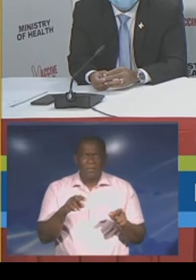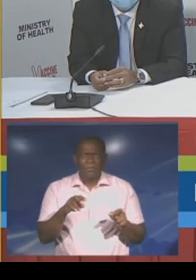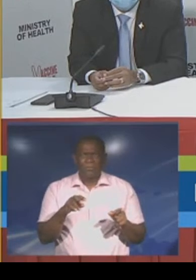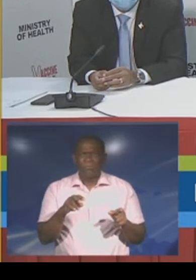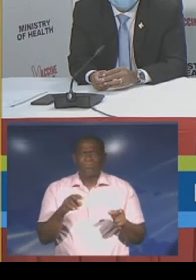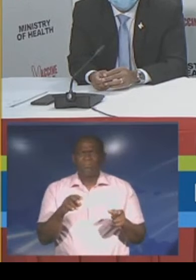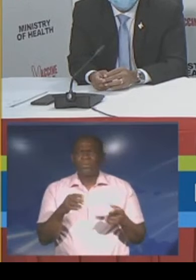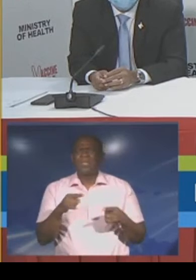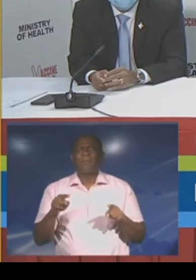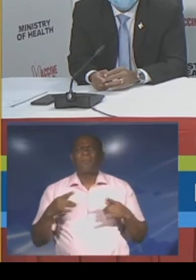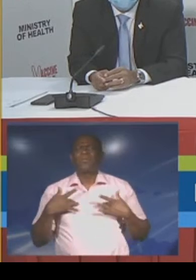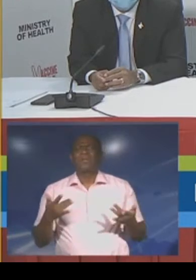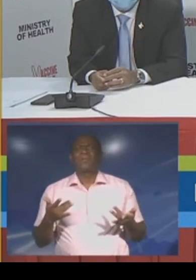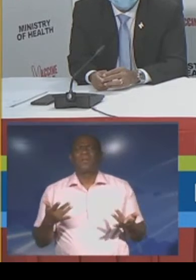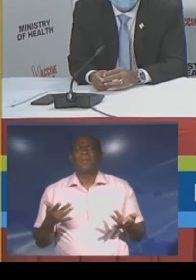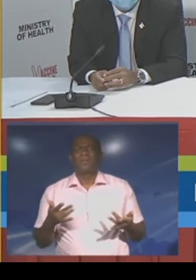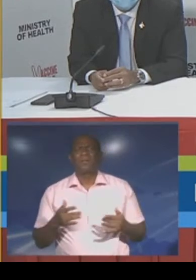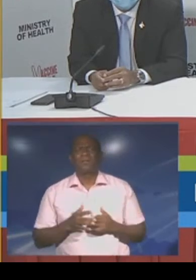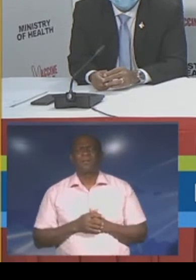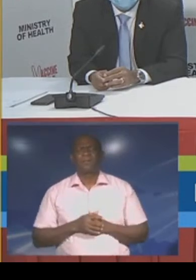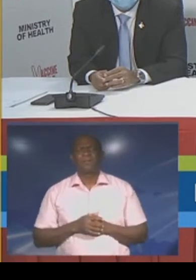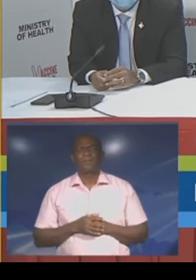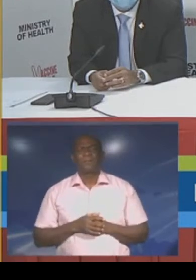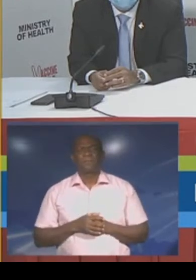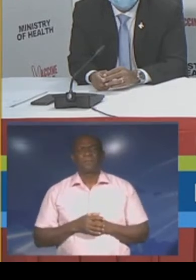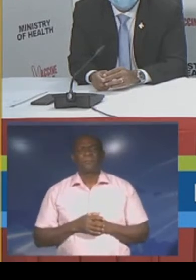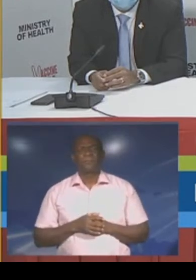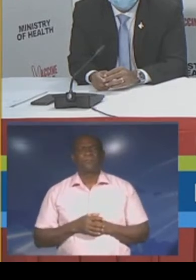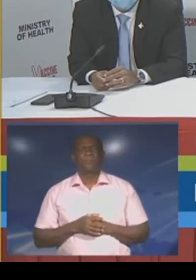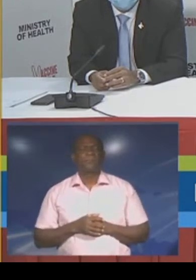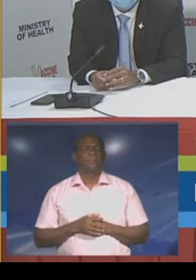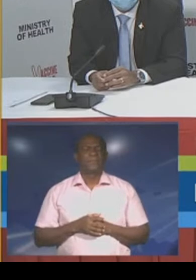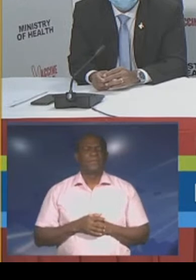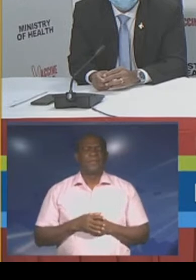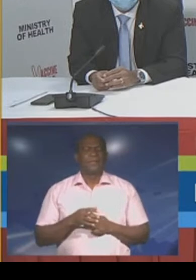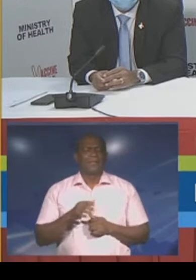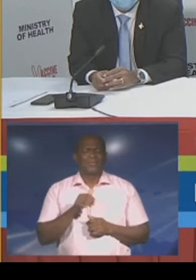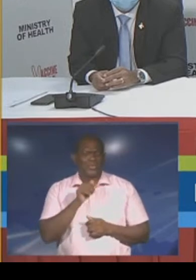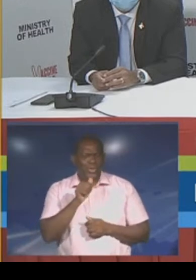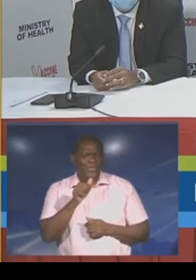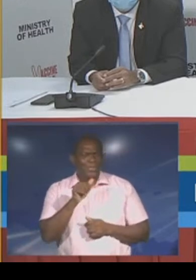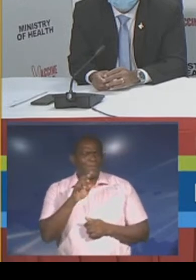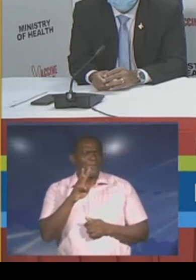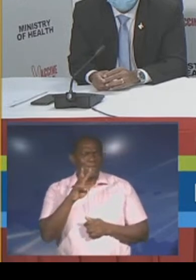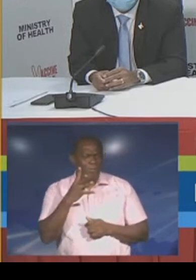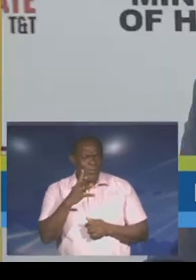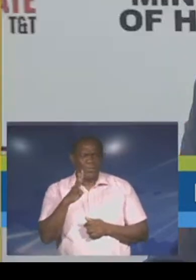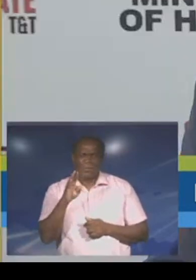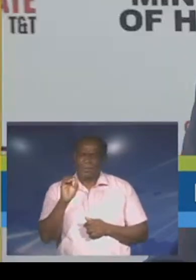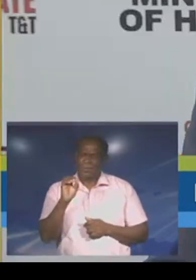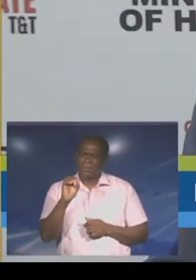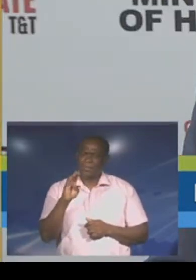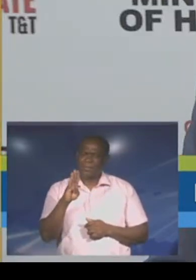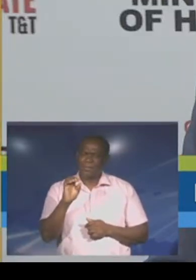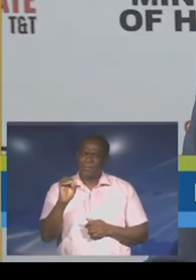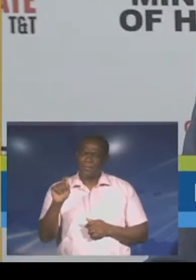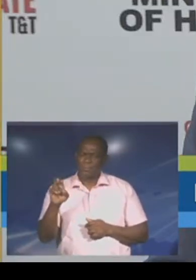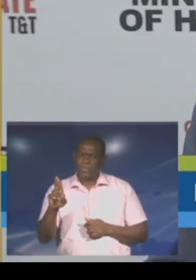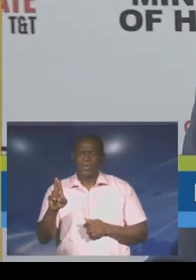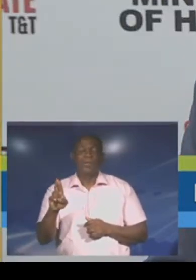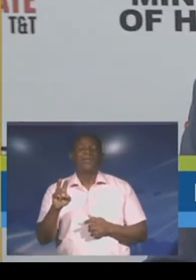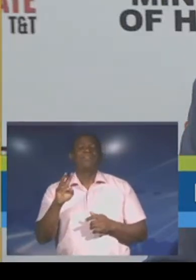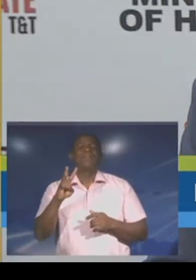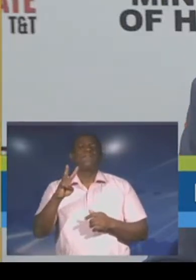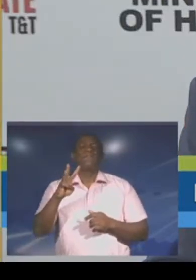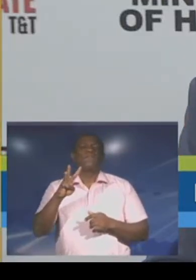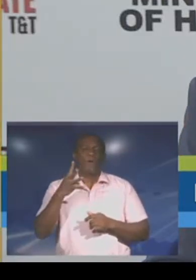of re-upping vaccinations? Yeah, so it's not a fourth booster, thank you. It's a fourth shot. So you'd have gotten your first